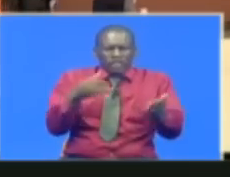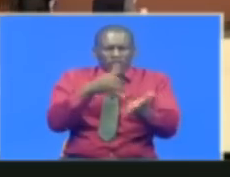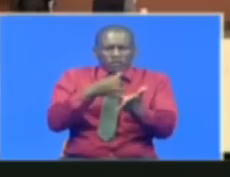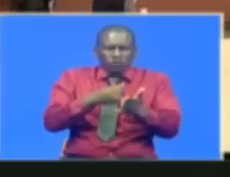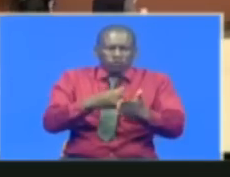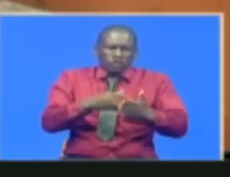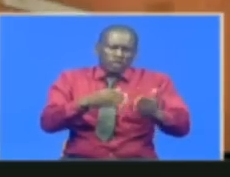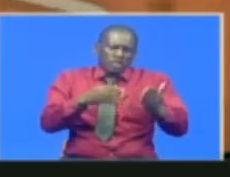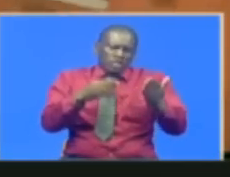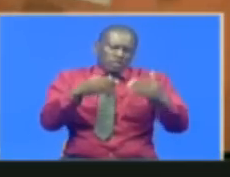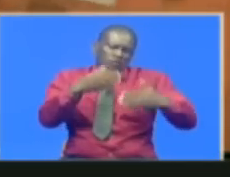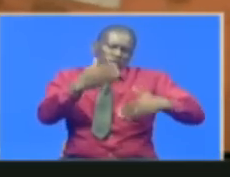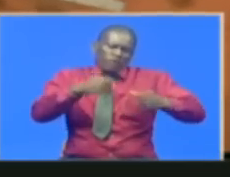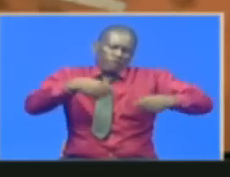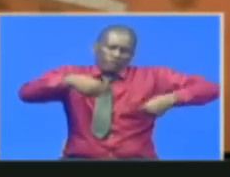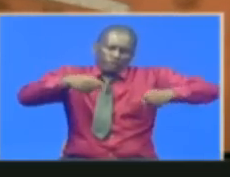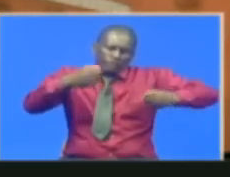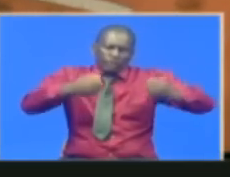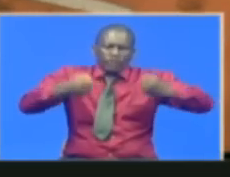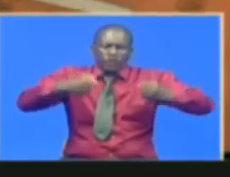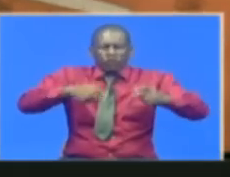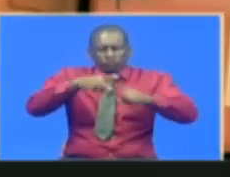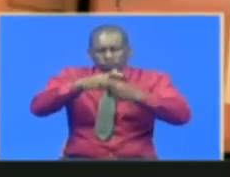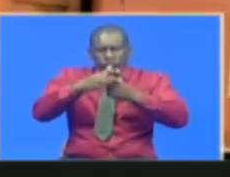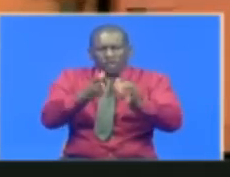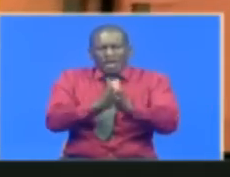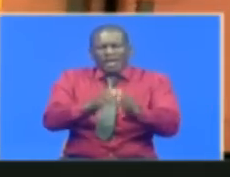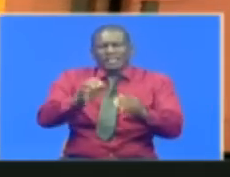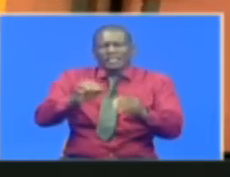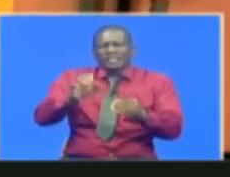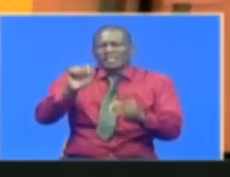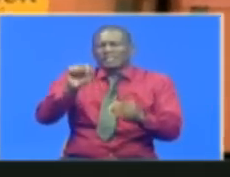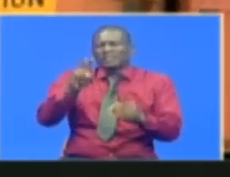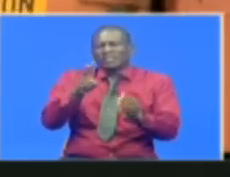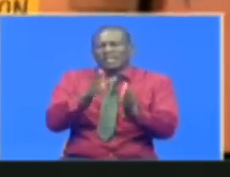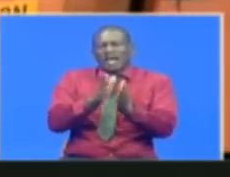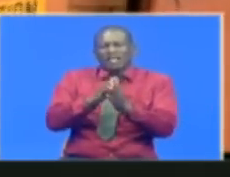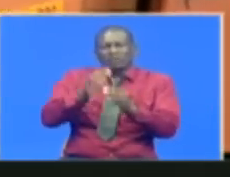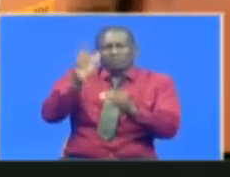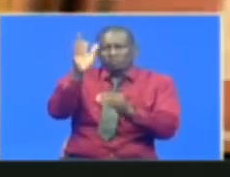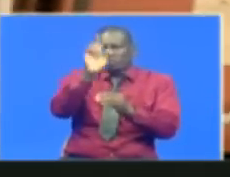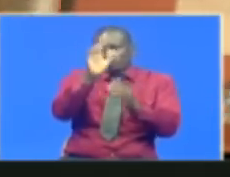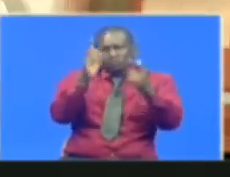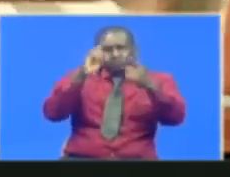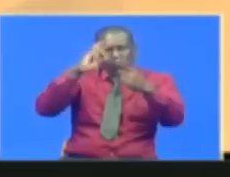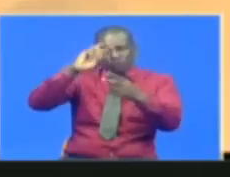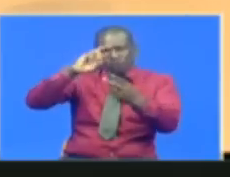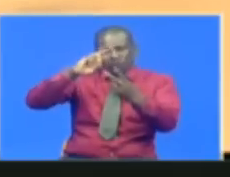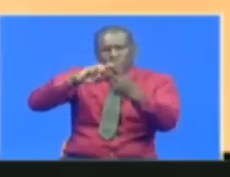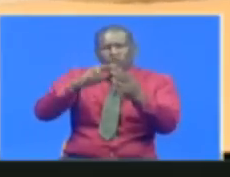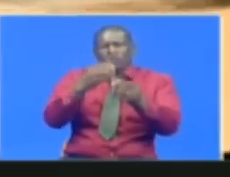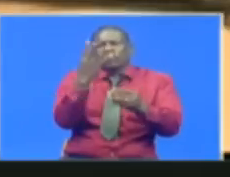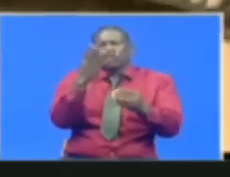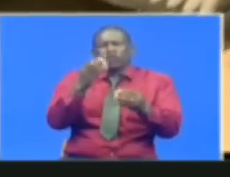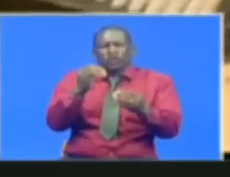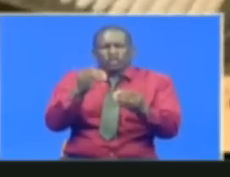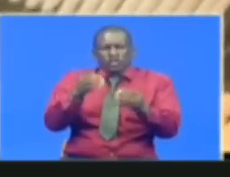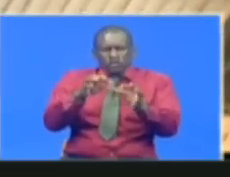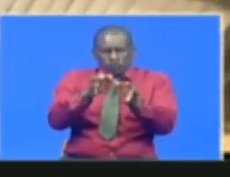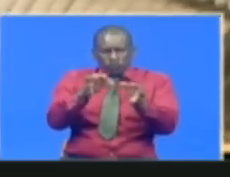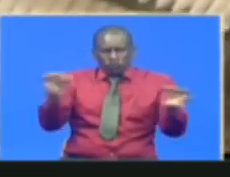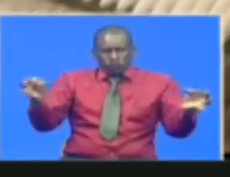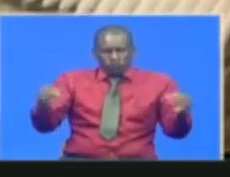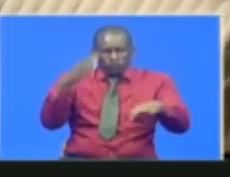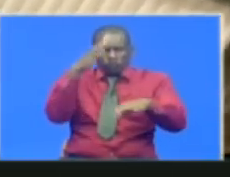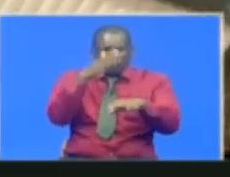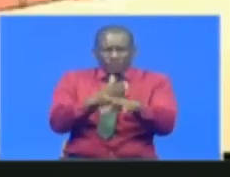appliances, motor vehicle spare parts, sportswear, and digital TV antenna. Among the seized goods was a 40-foot container of fake circuit breakers imported